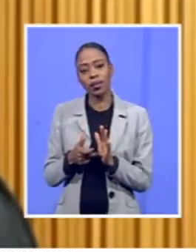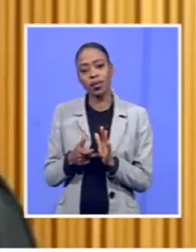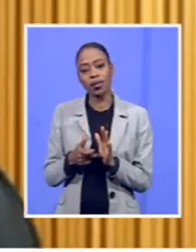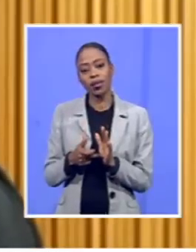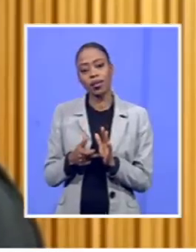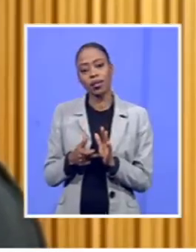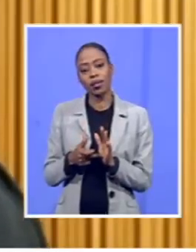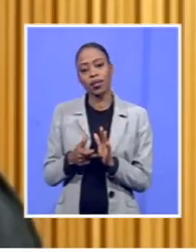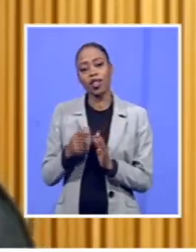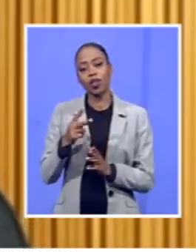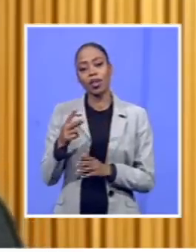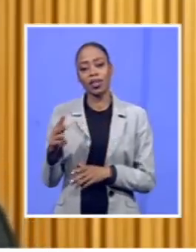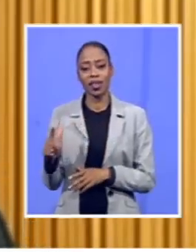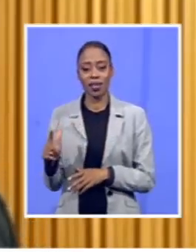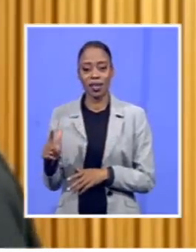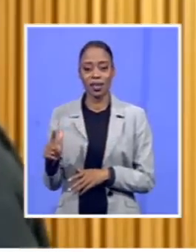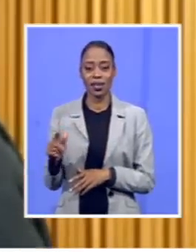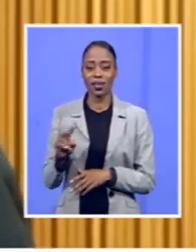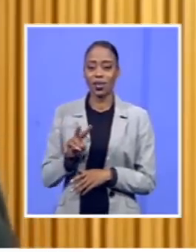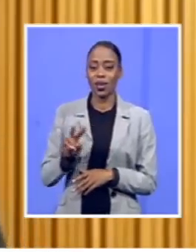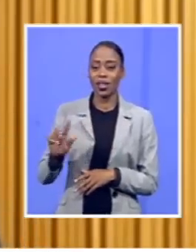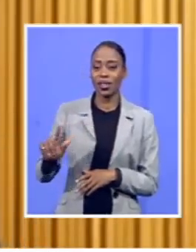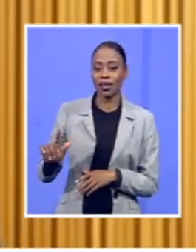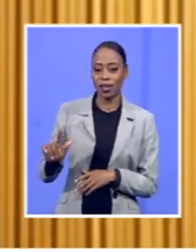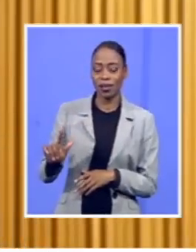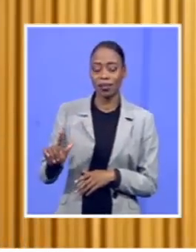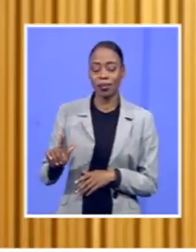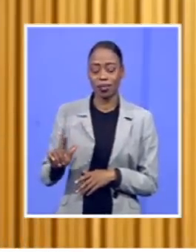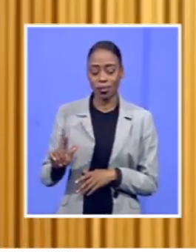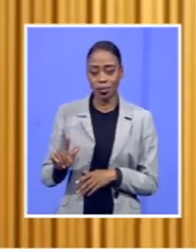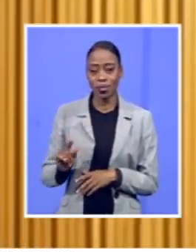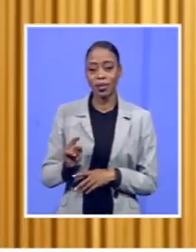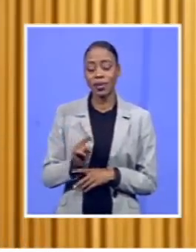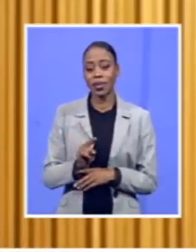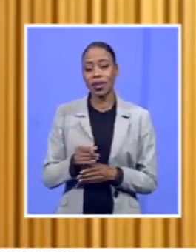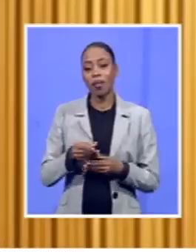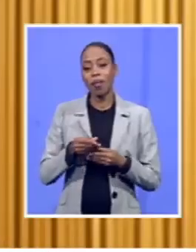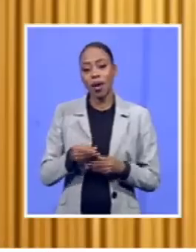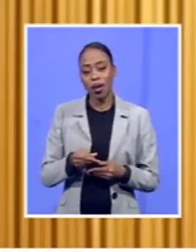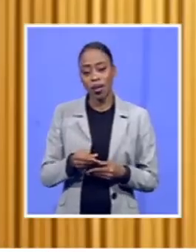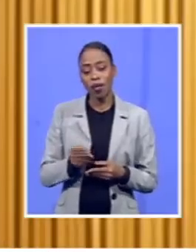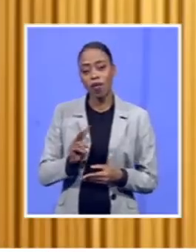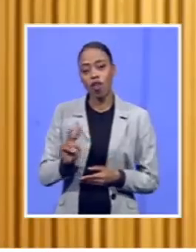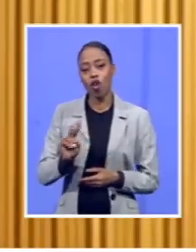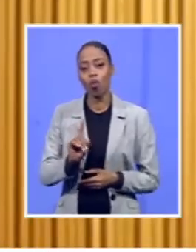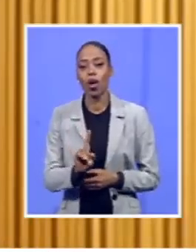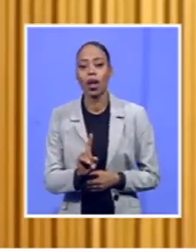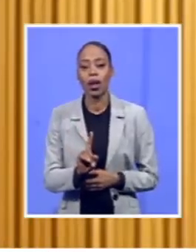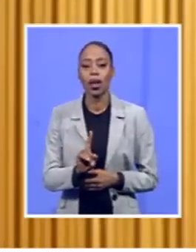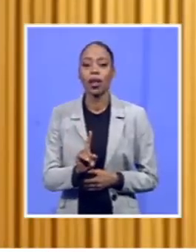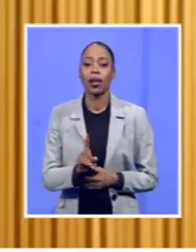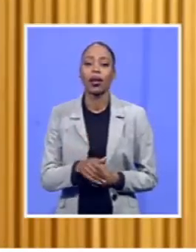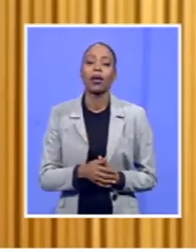I think it's 27, I think. Yeah, page 27 of bundle, of volume 1.